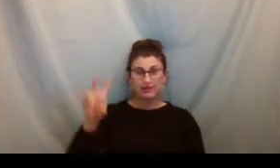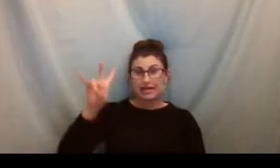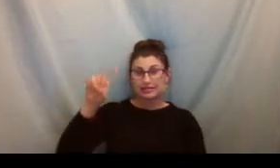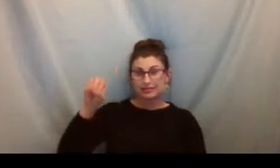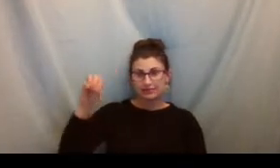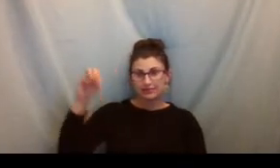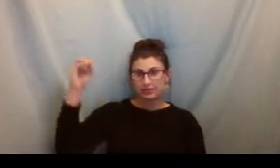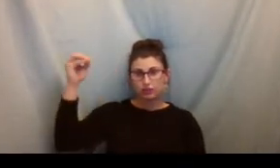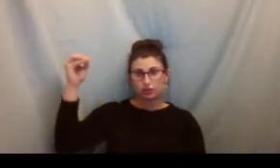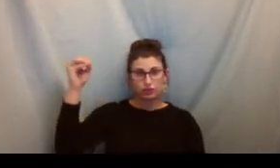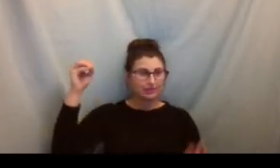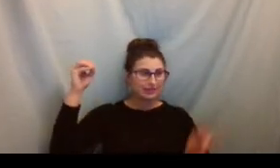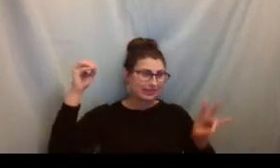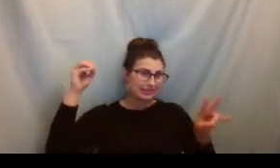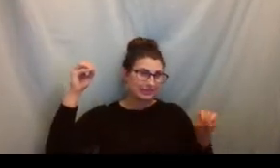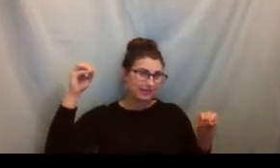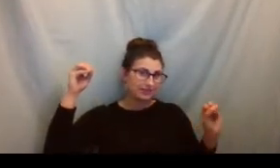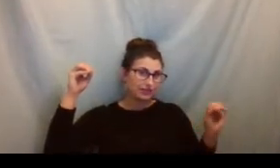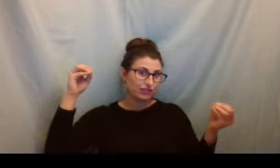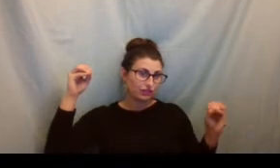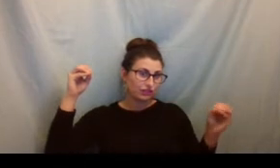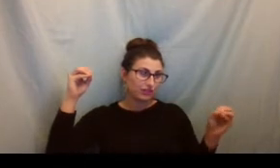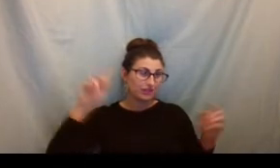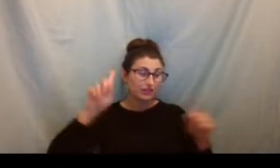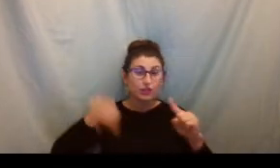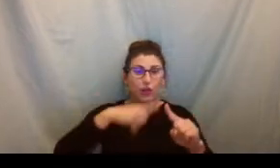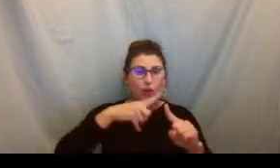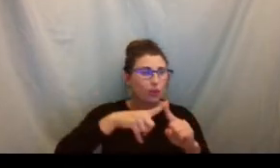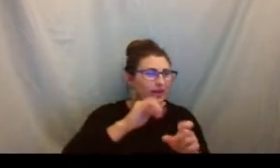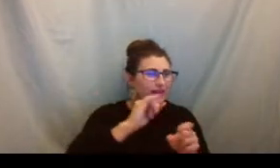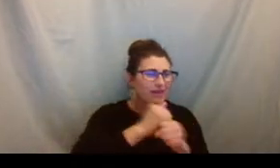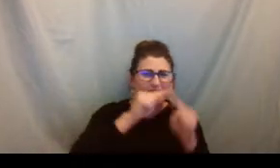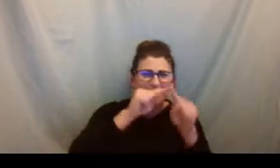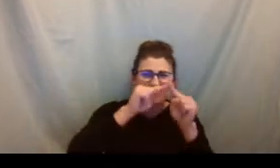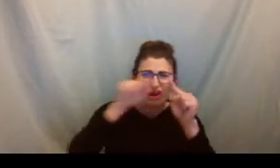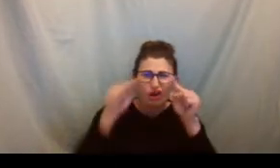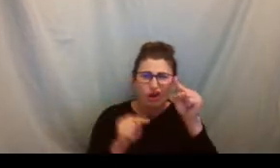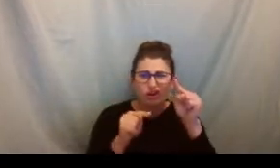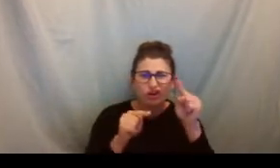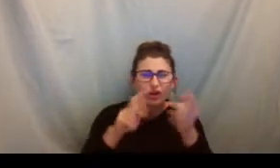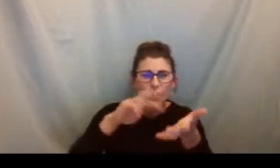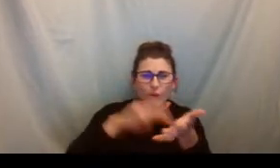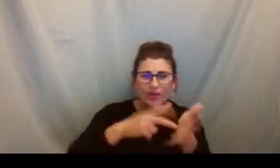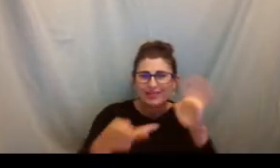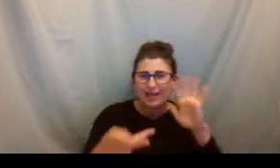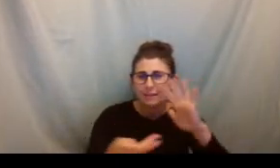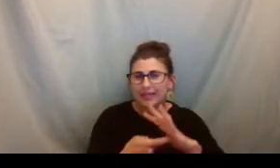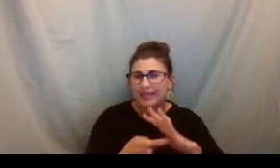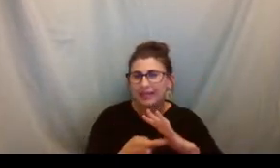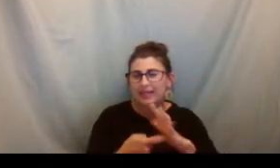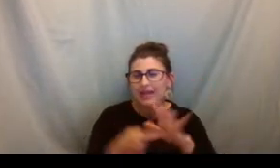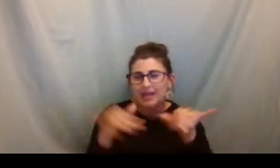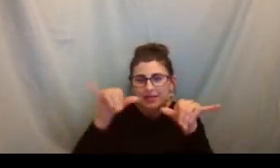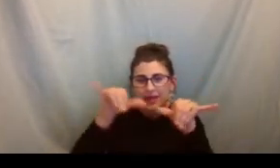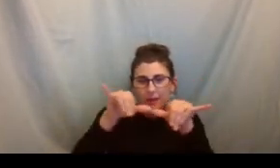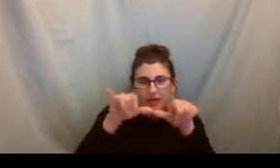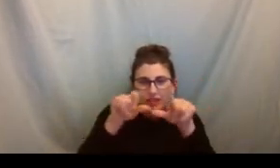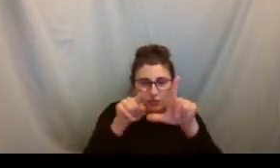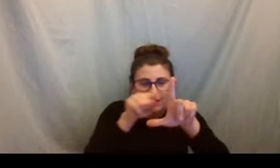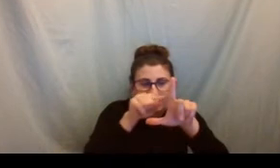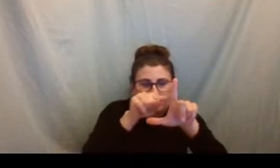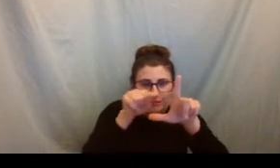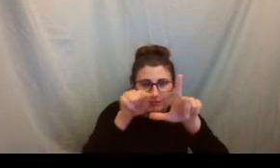70 degrees, 70 degrees. Right, when I make this little arc, All I'm saying when I'm doing that is that the measurement from